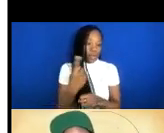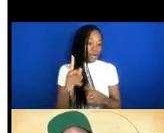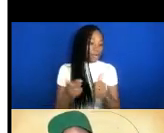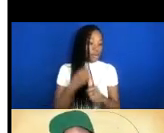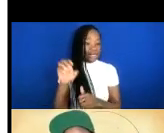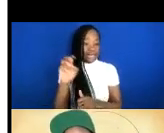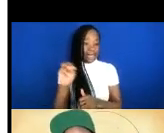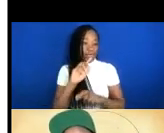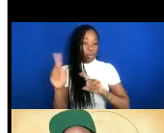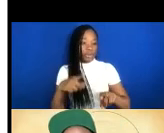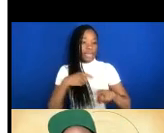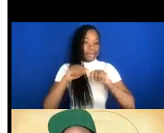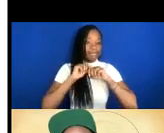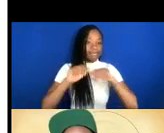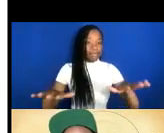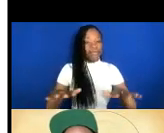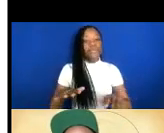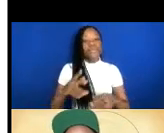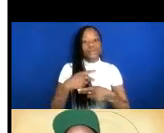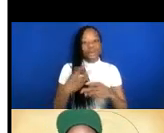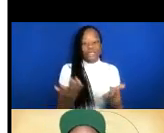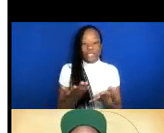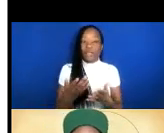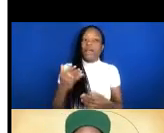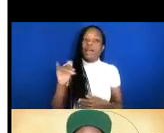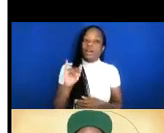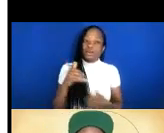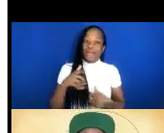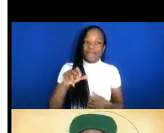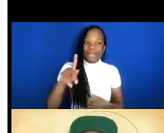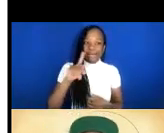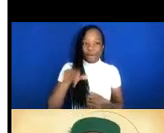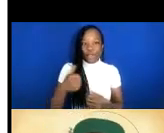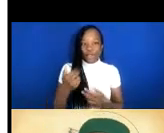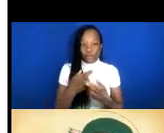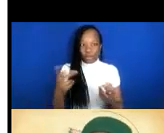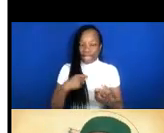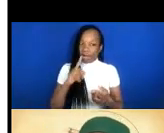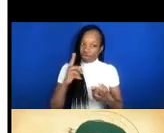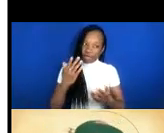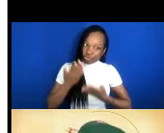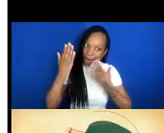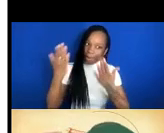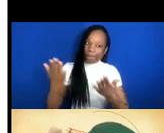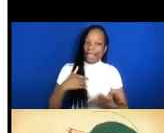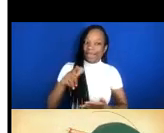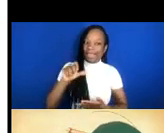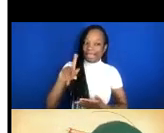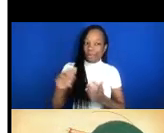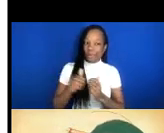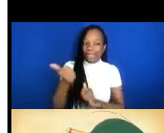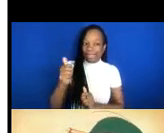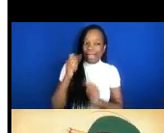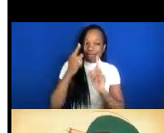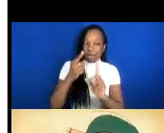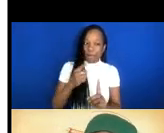This is also a resource I highly recommend. There's a link here specifically because they are 10 bullet pointed arguments that each have their